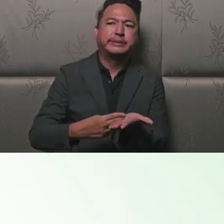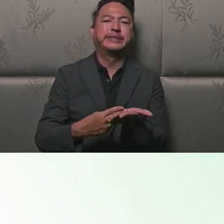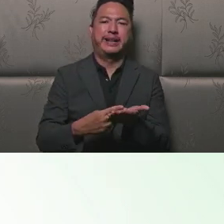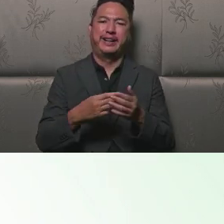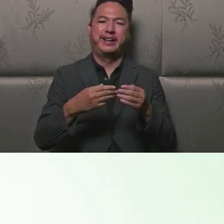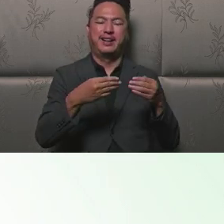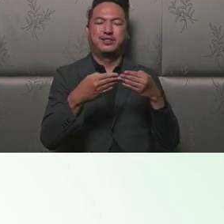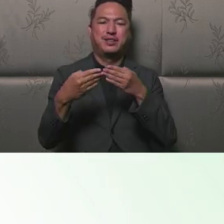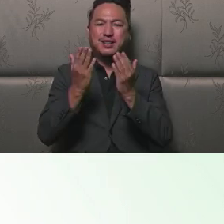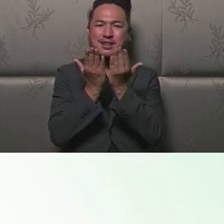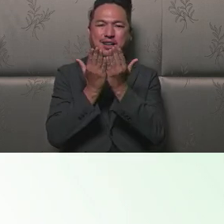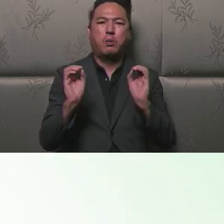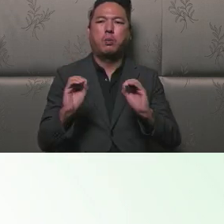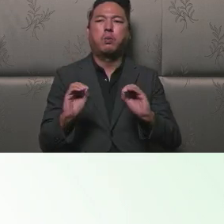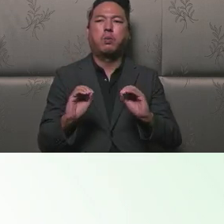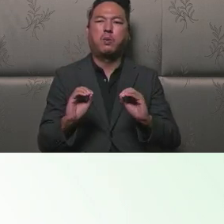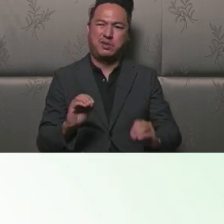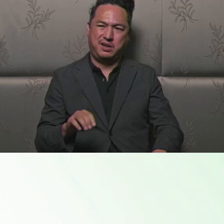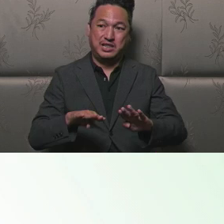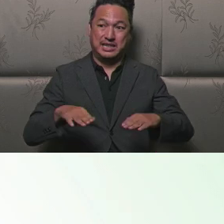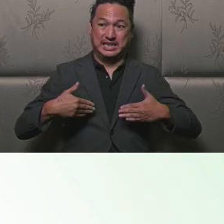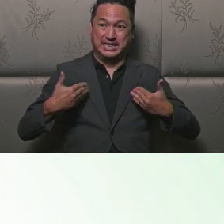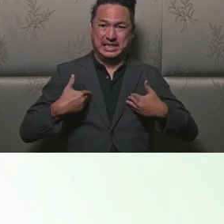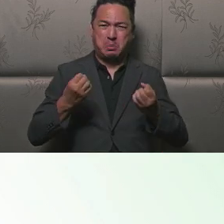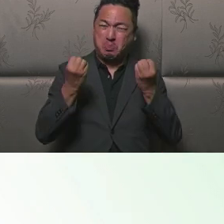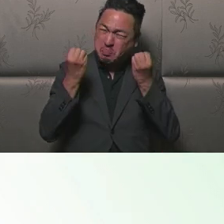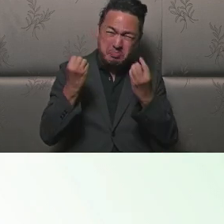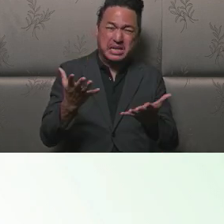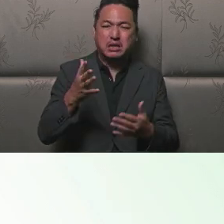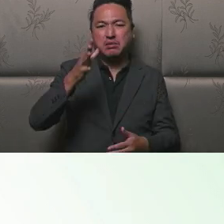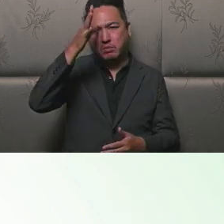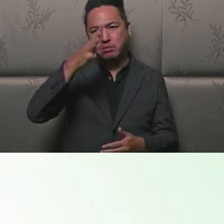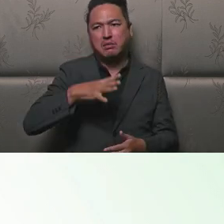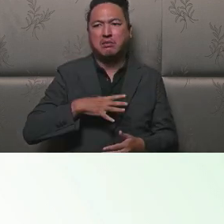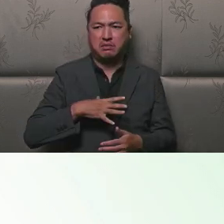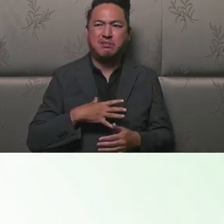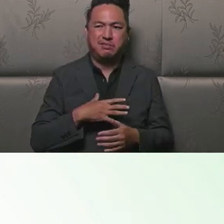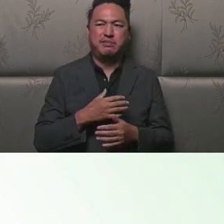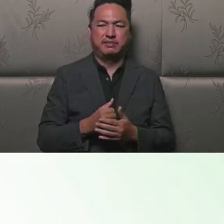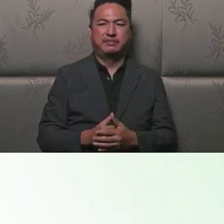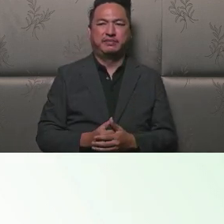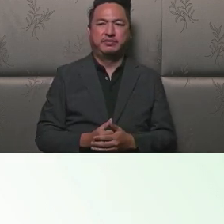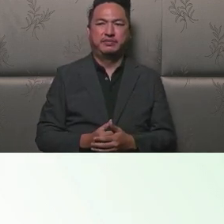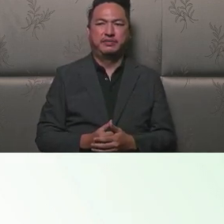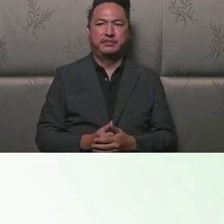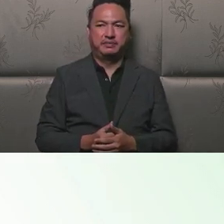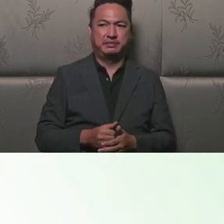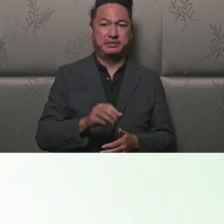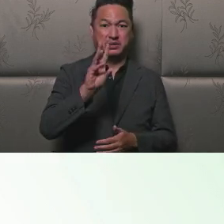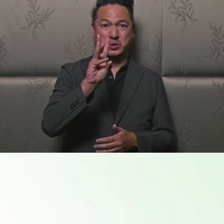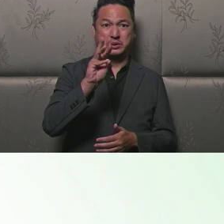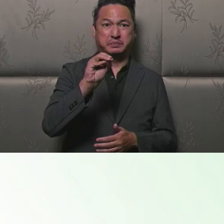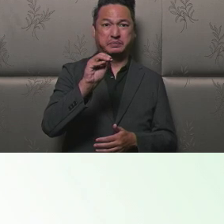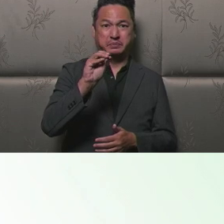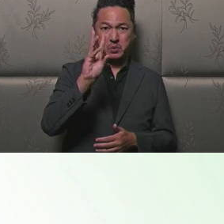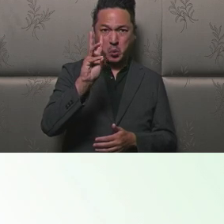to over 100. Females, comparable, 61% to 100. And when we